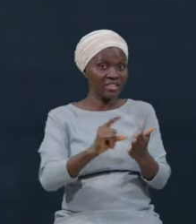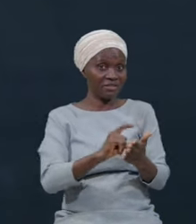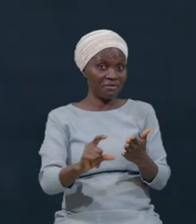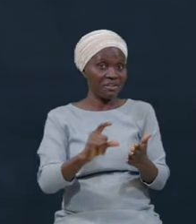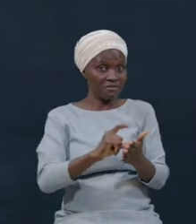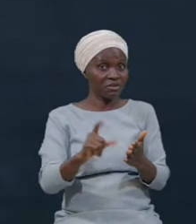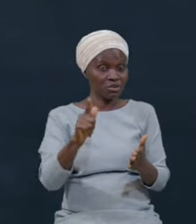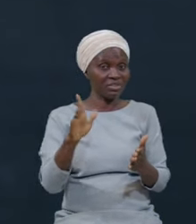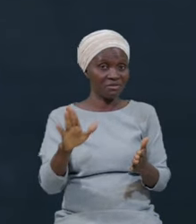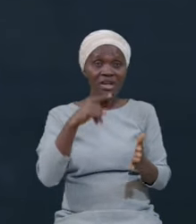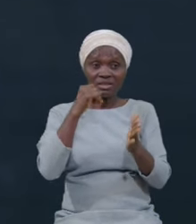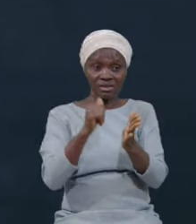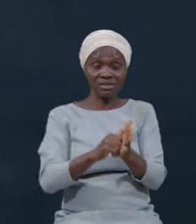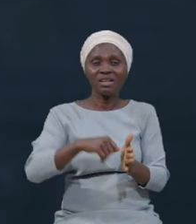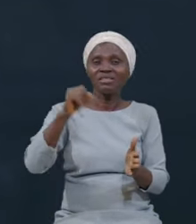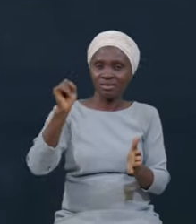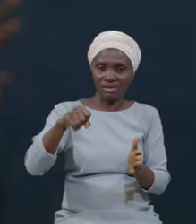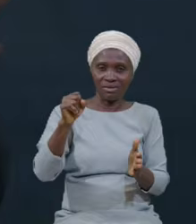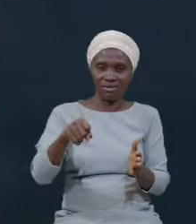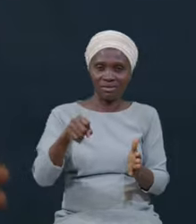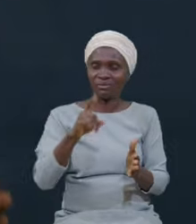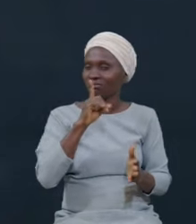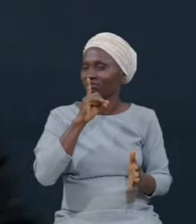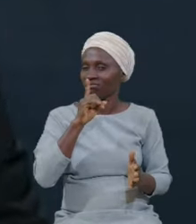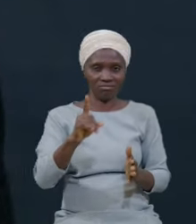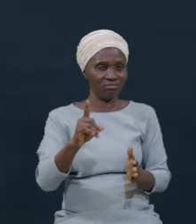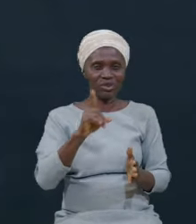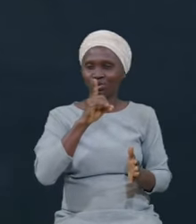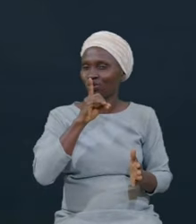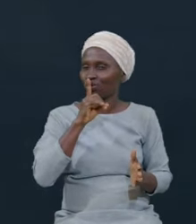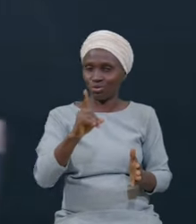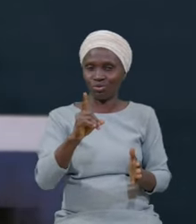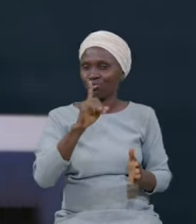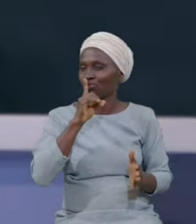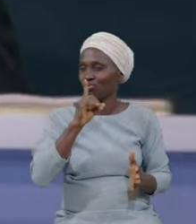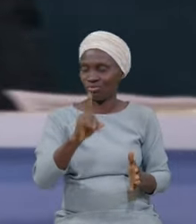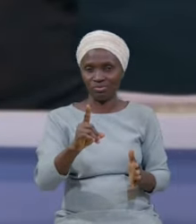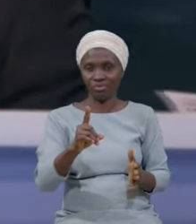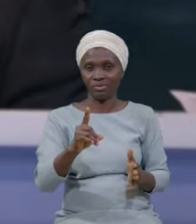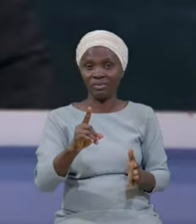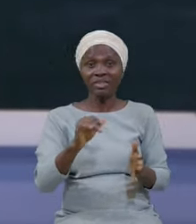yes, truly, surely, certainly. That's what it means when it says yea.